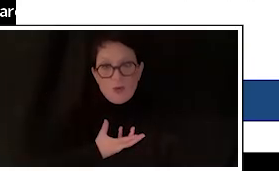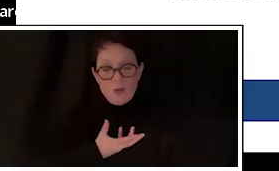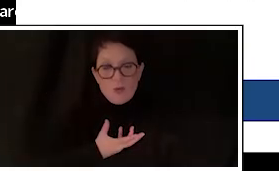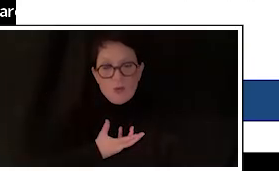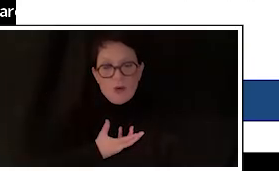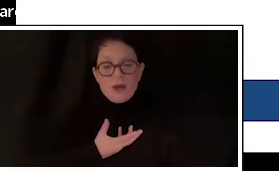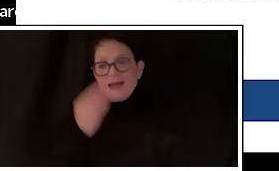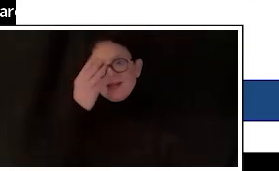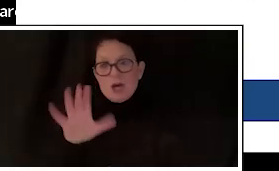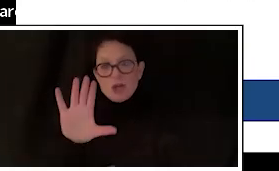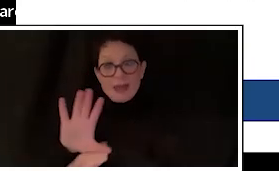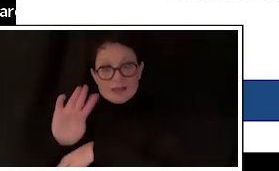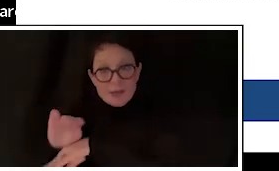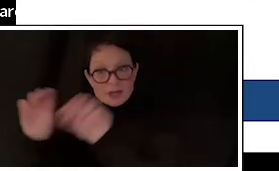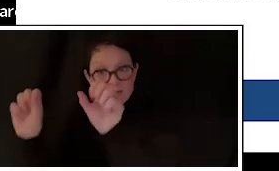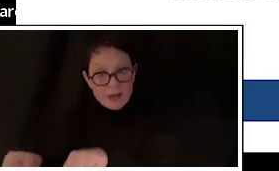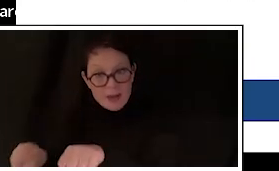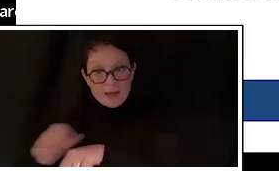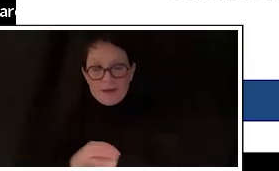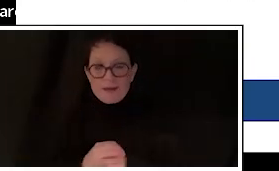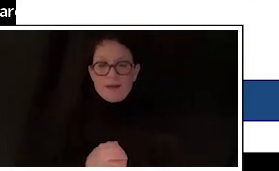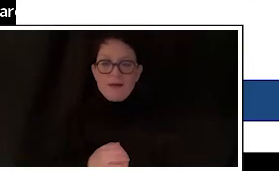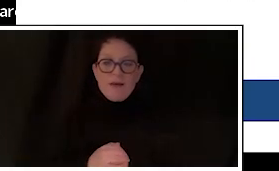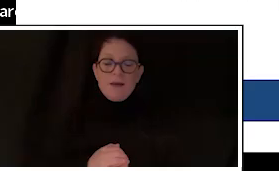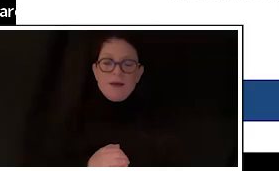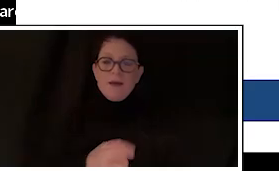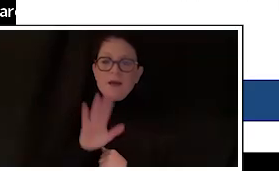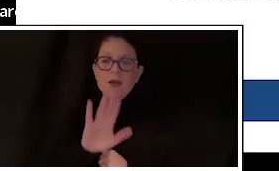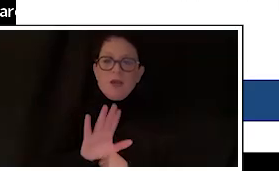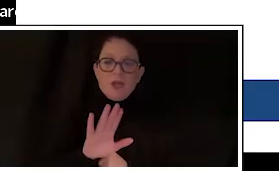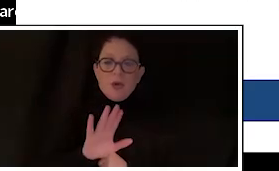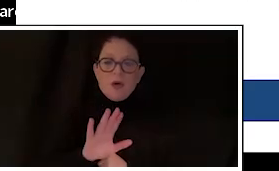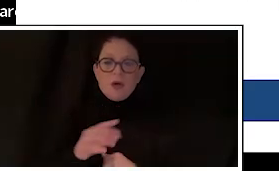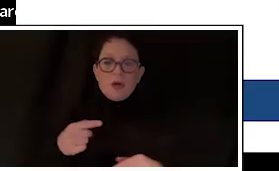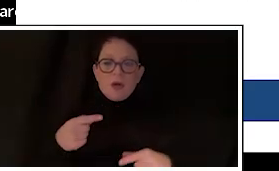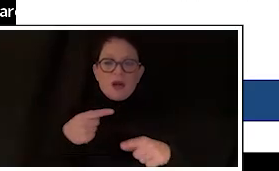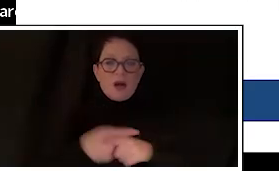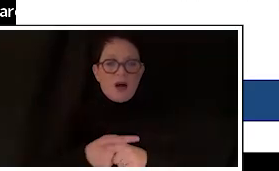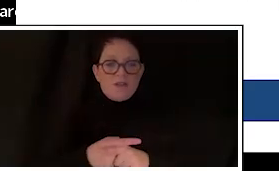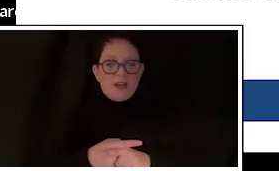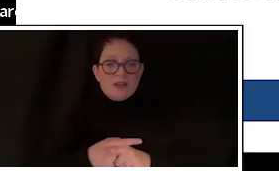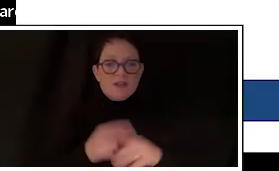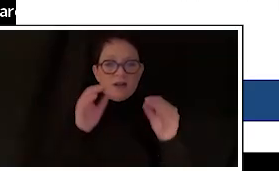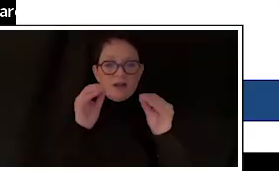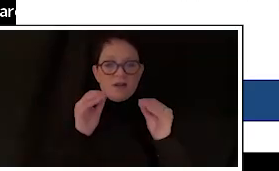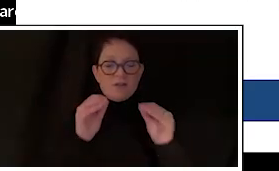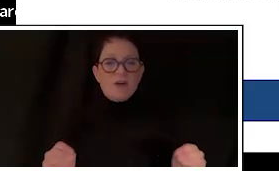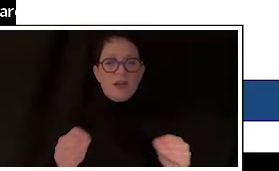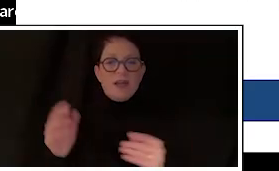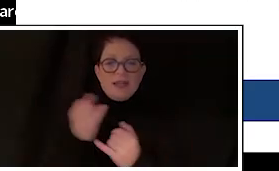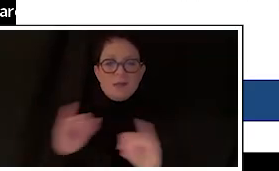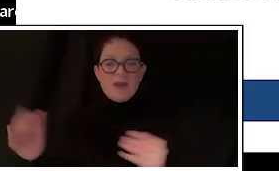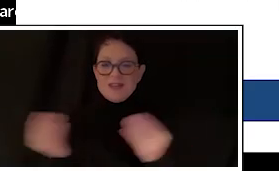your case manager know, your conflict-free case manager or independent facilitator,